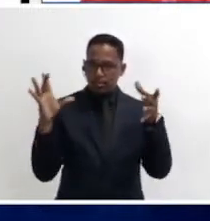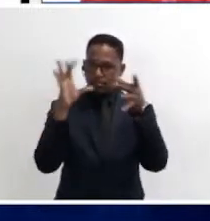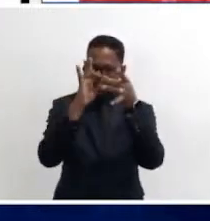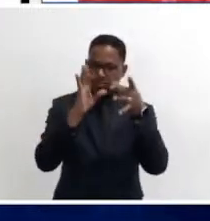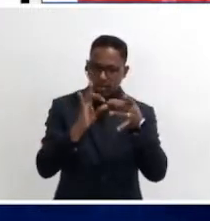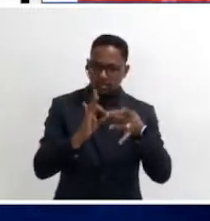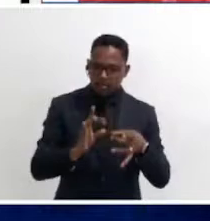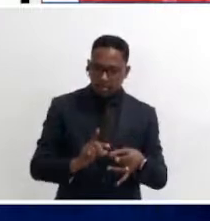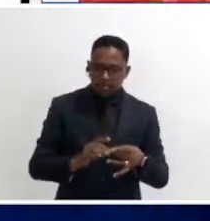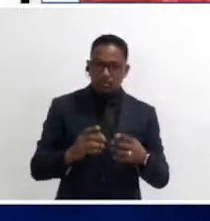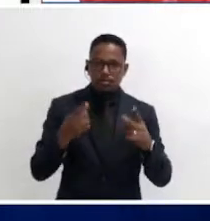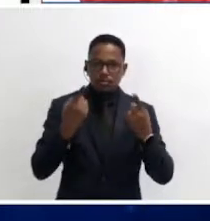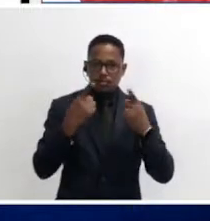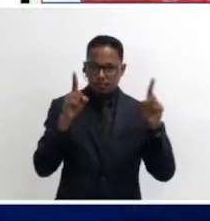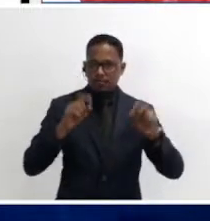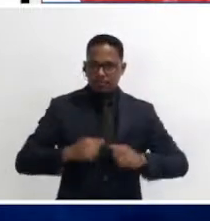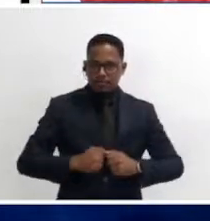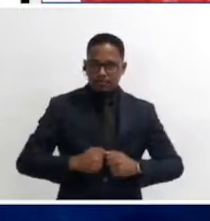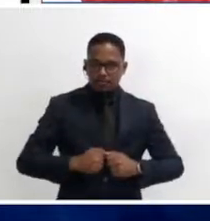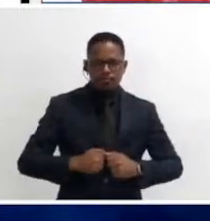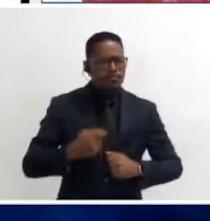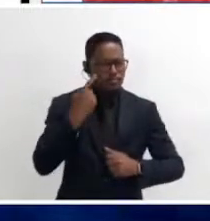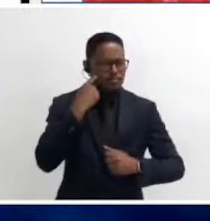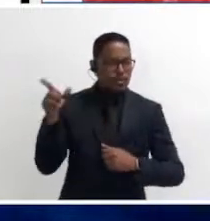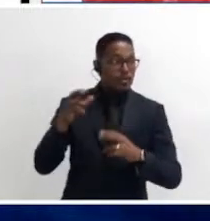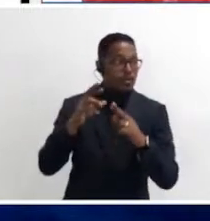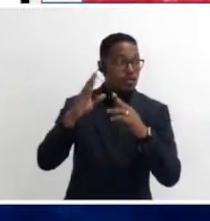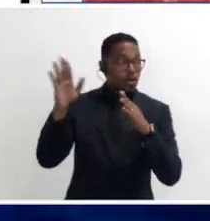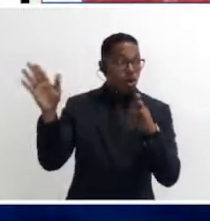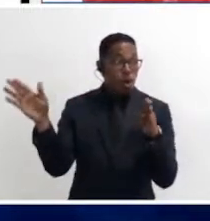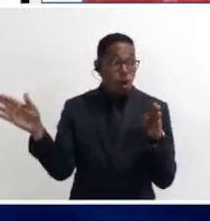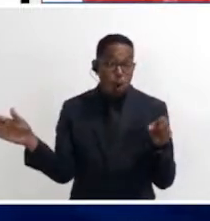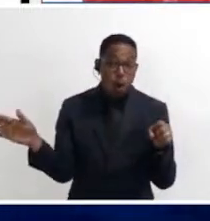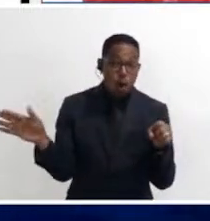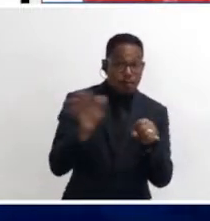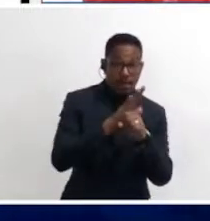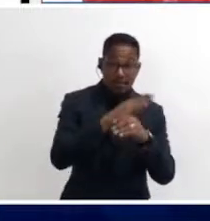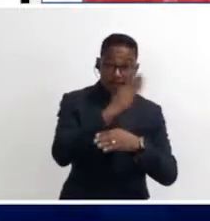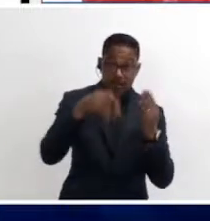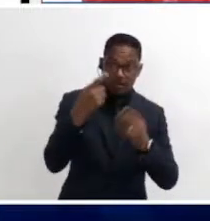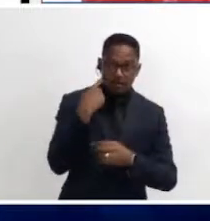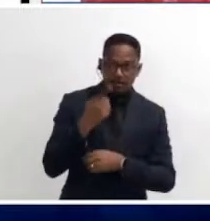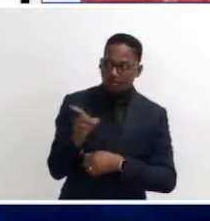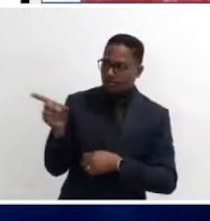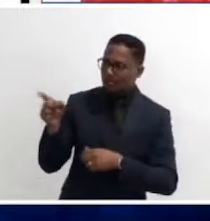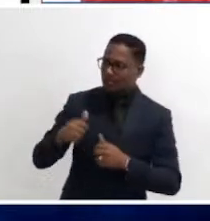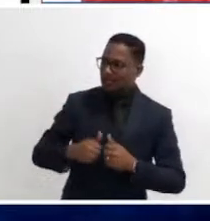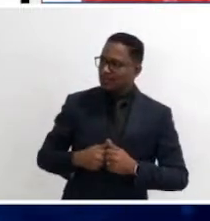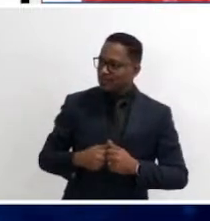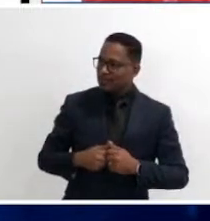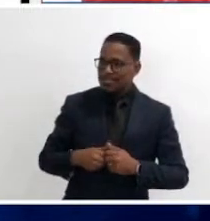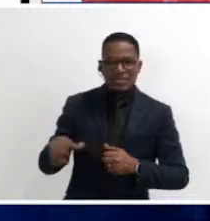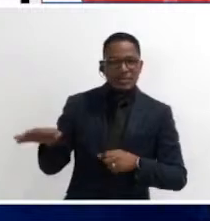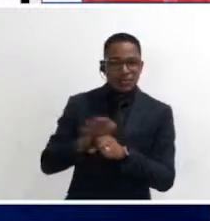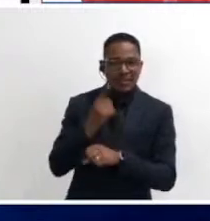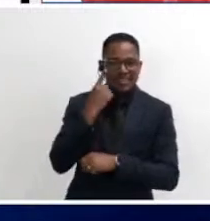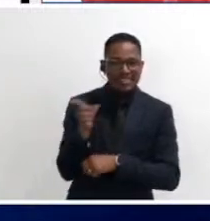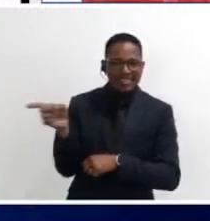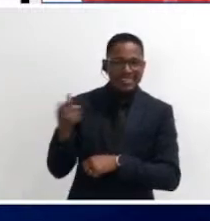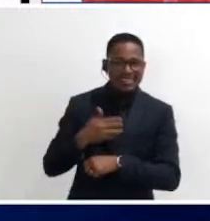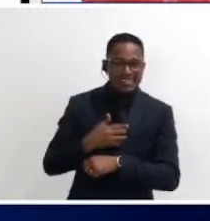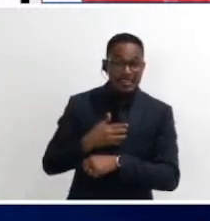So this is what a wafer looks like. There, the picture on the bottom is the full wafer, and then a more close-up view of that